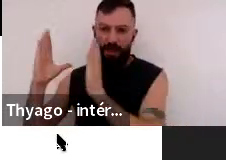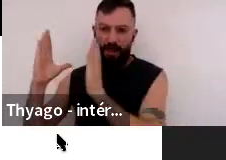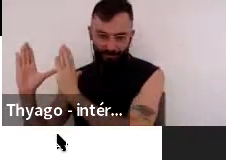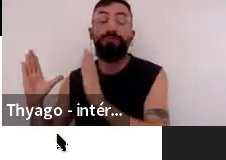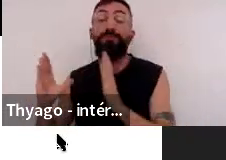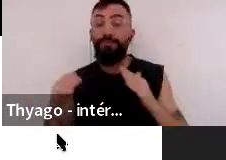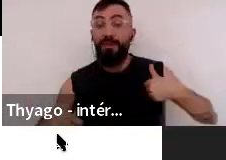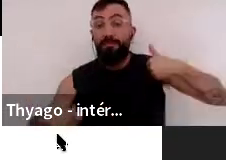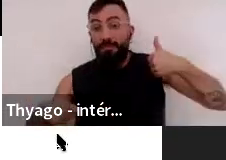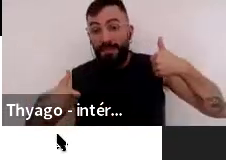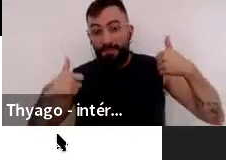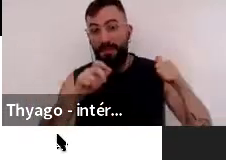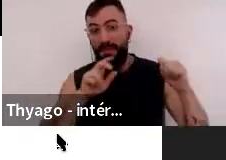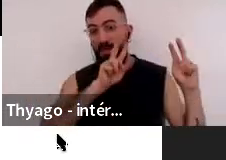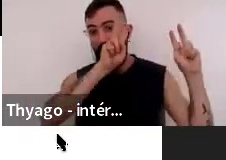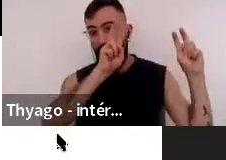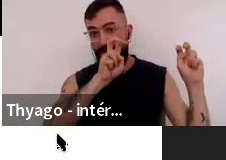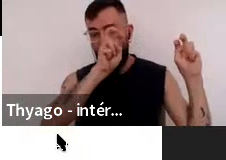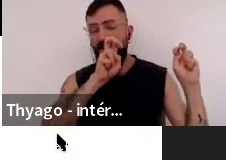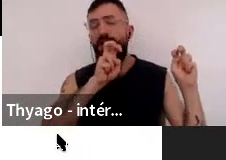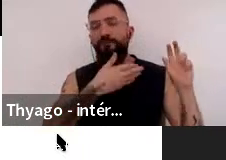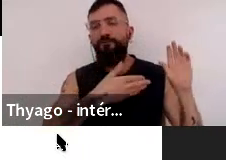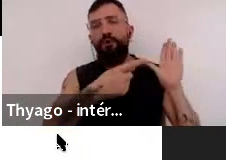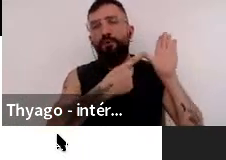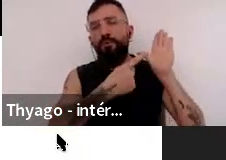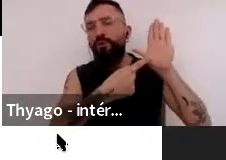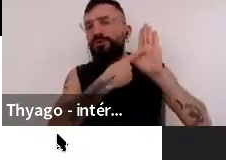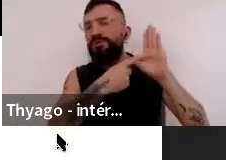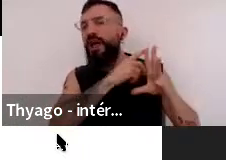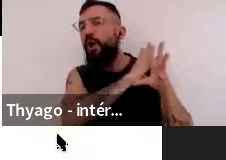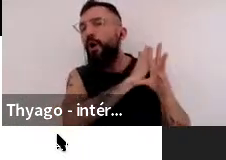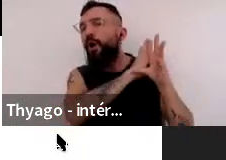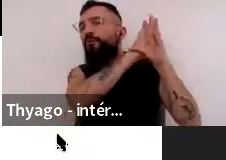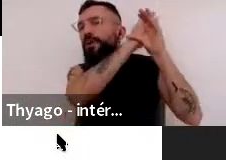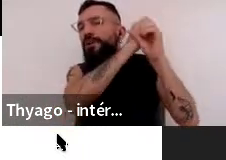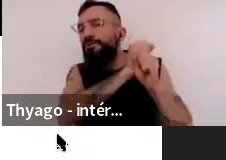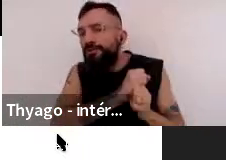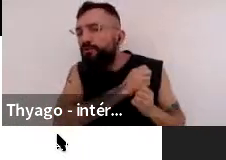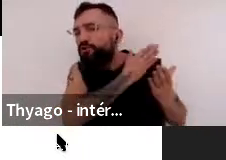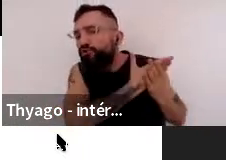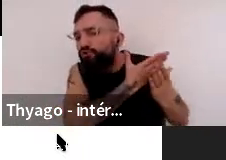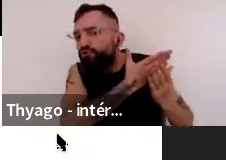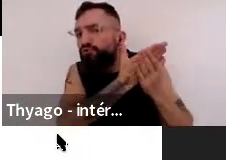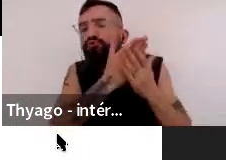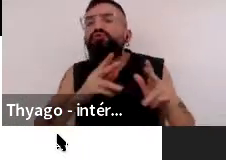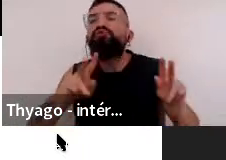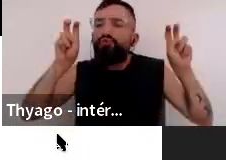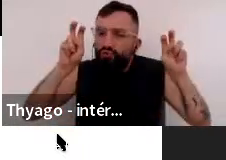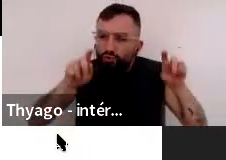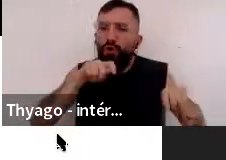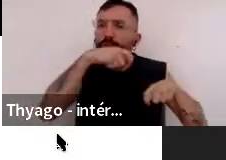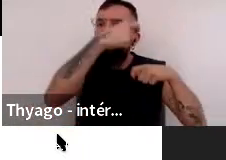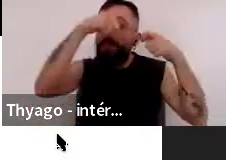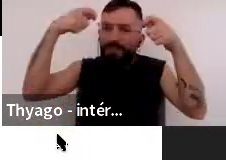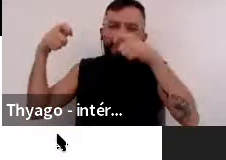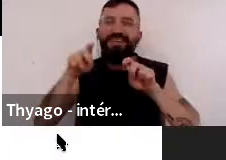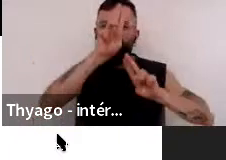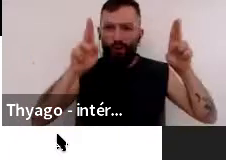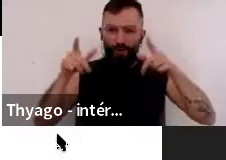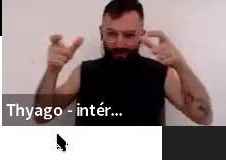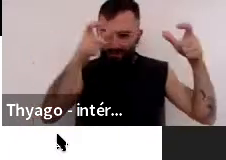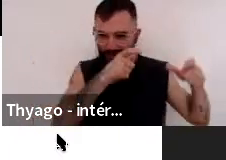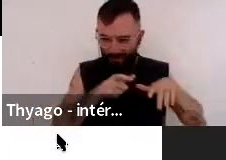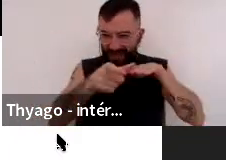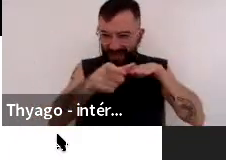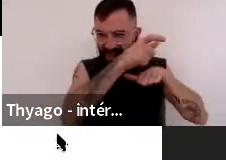off presenting an overview of toponymic studies in Brazil. I will briefly describe